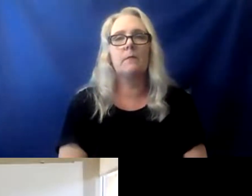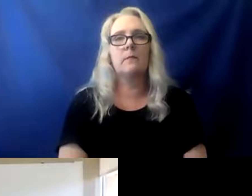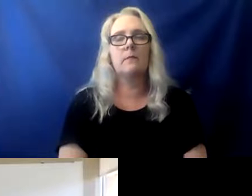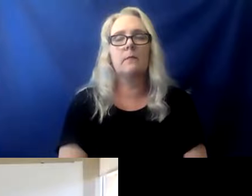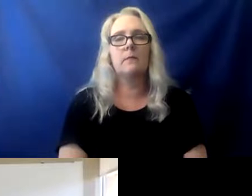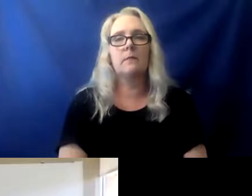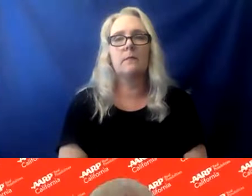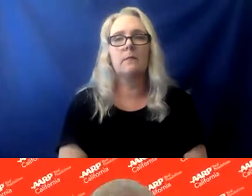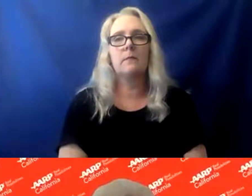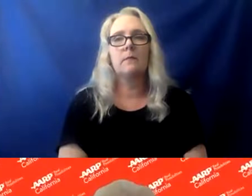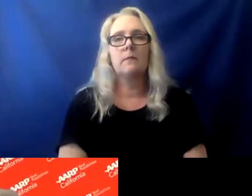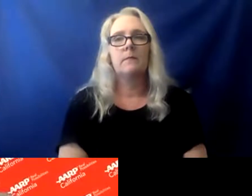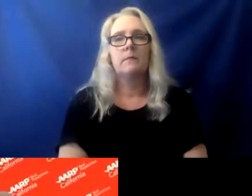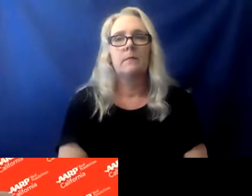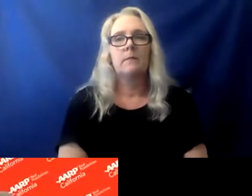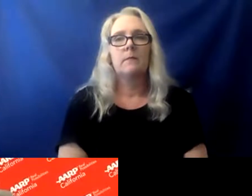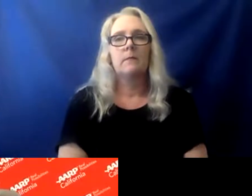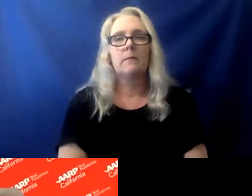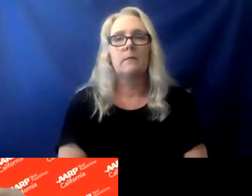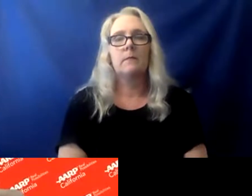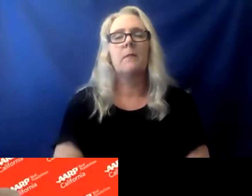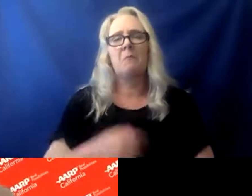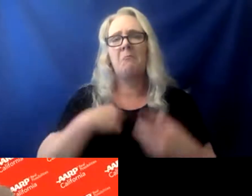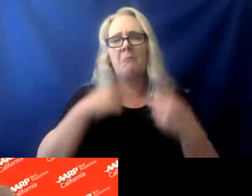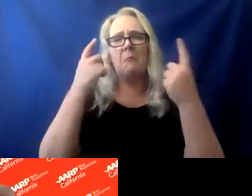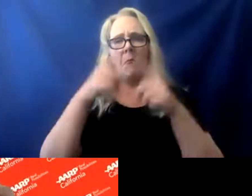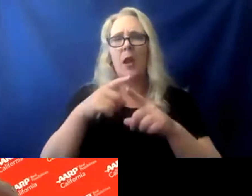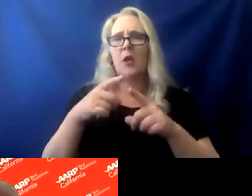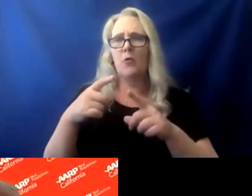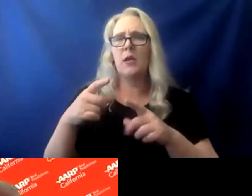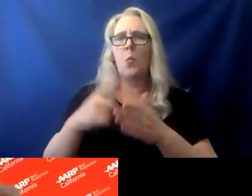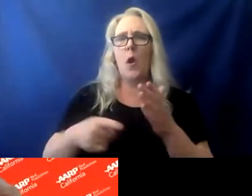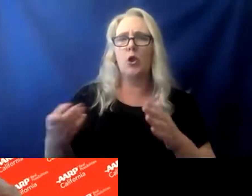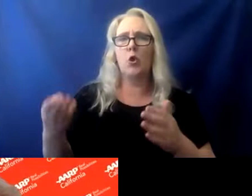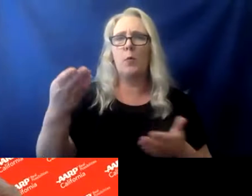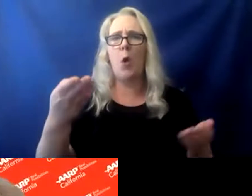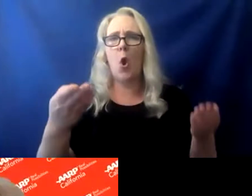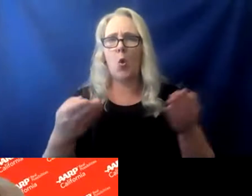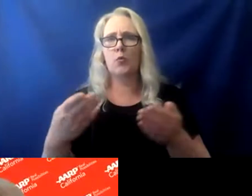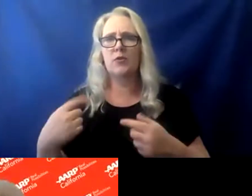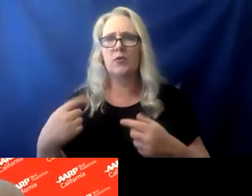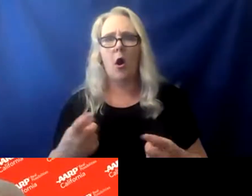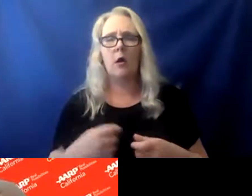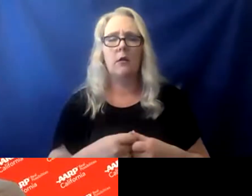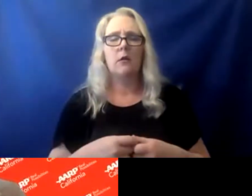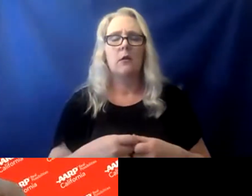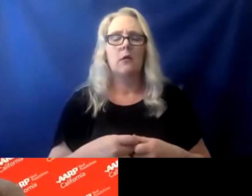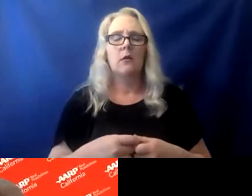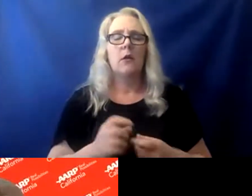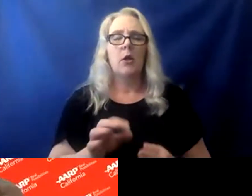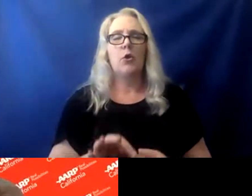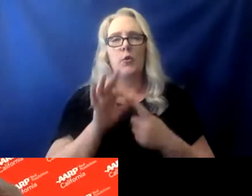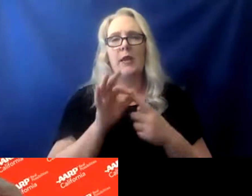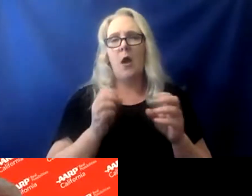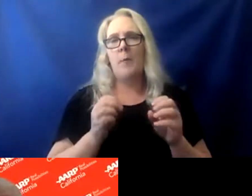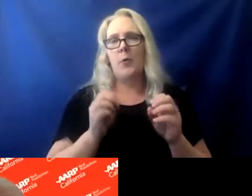So I agree with the things that have been proposed so far. I think we have a really unique opportunity in terms of priorities